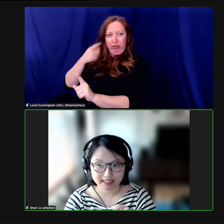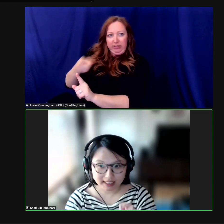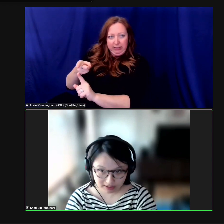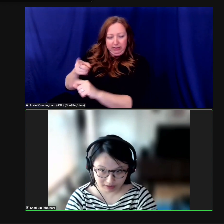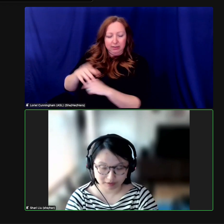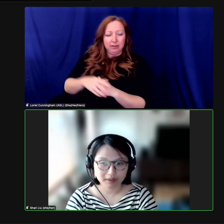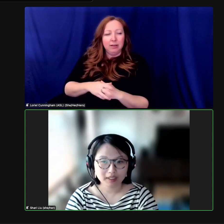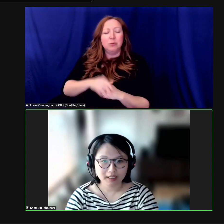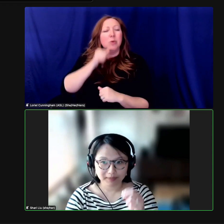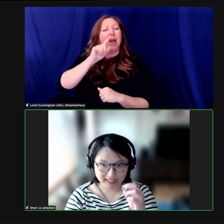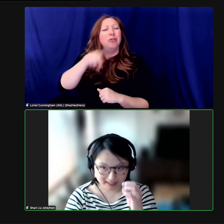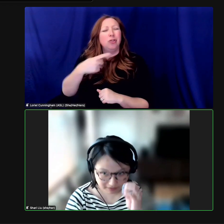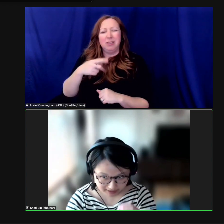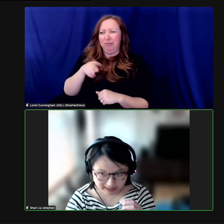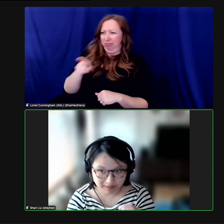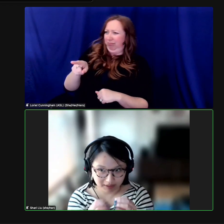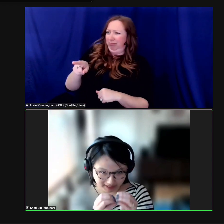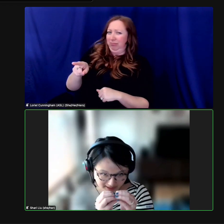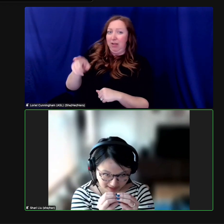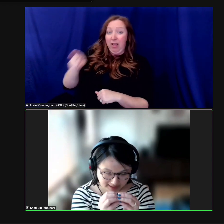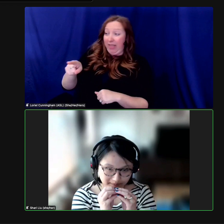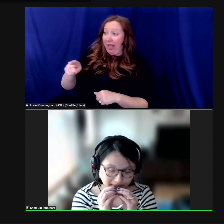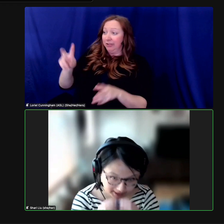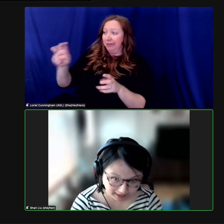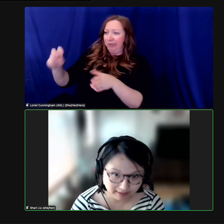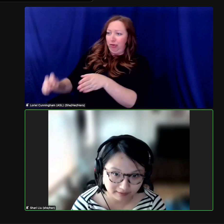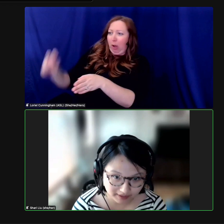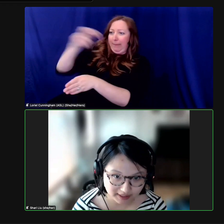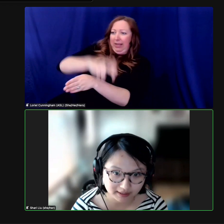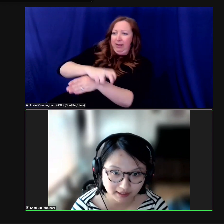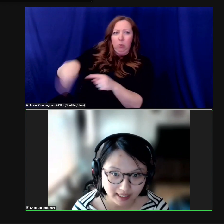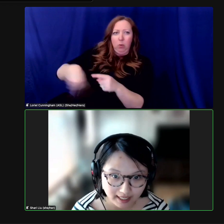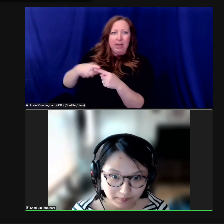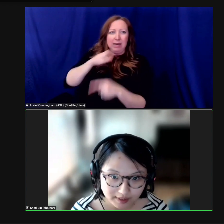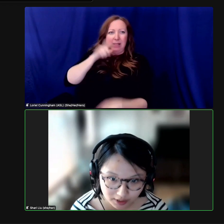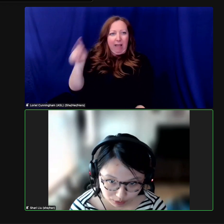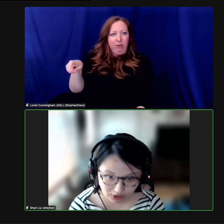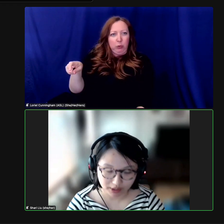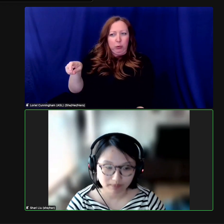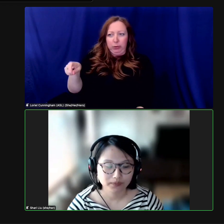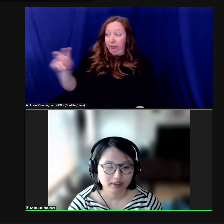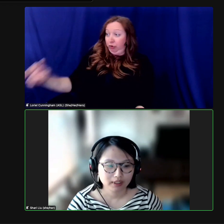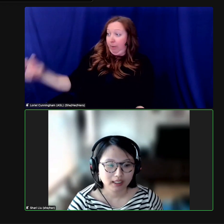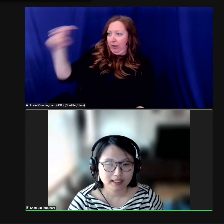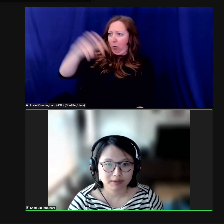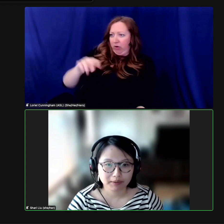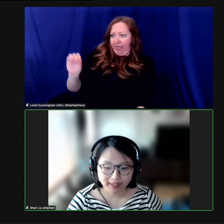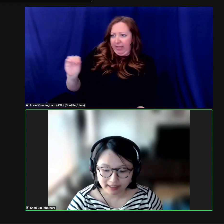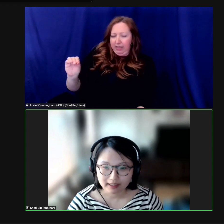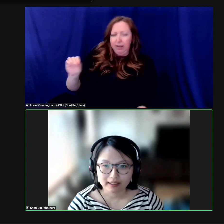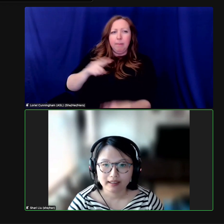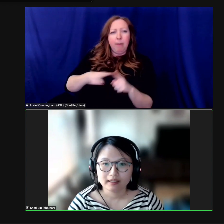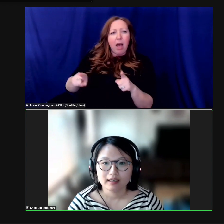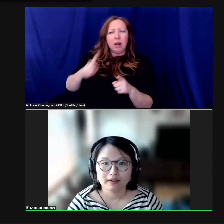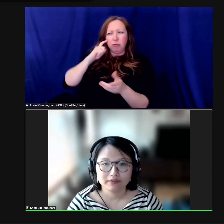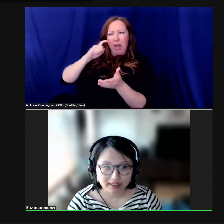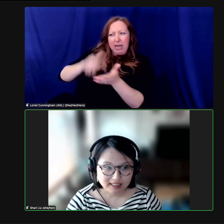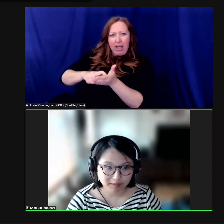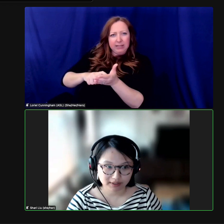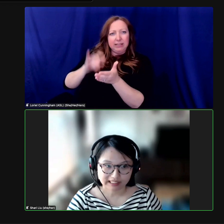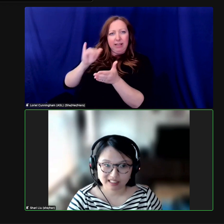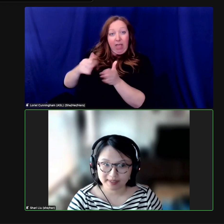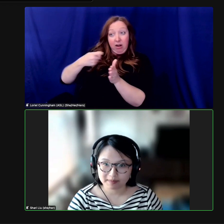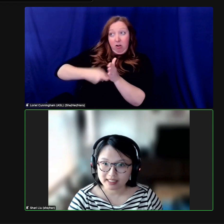it doesn't need to, but that it's failing to minimize cost in a particular physical situation. So we ran a